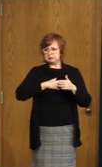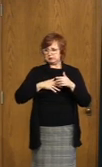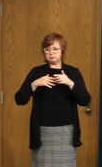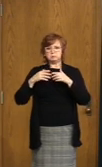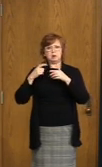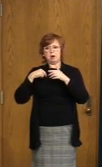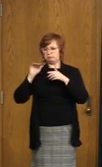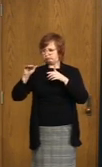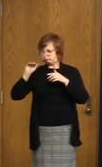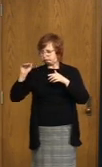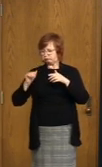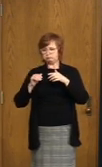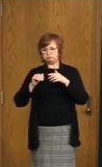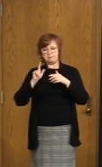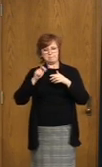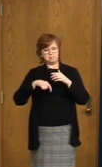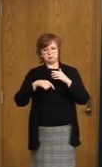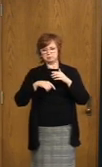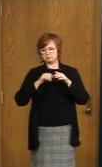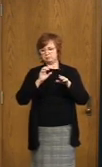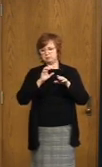enforcement. We don't